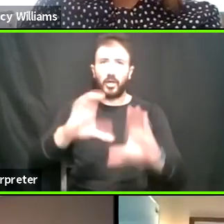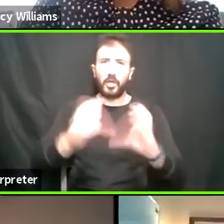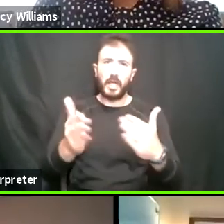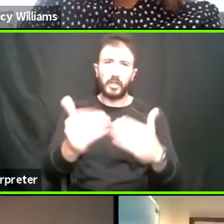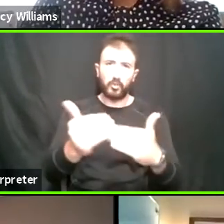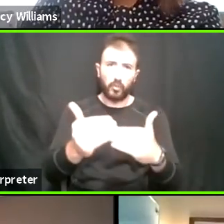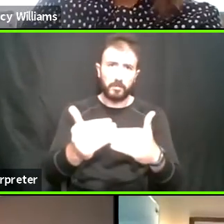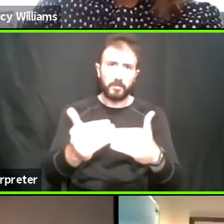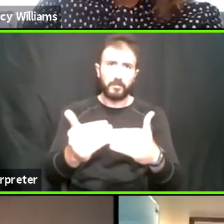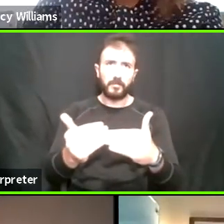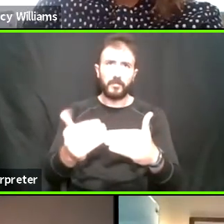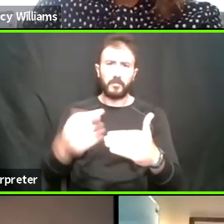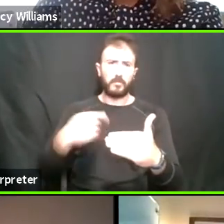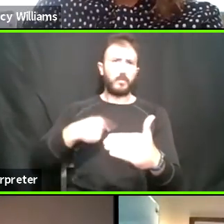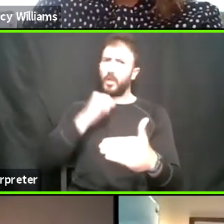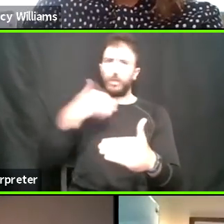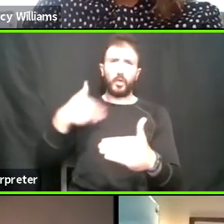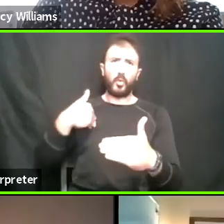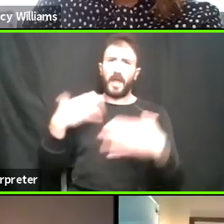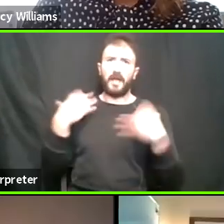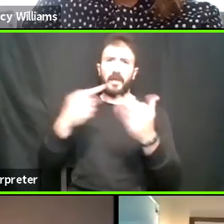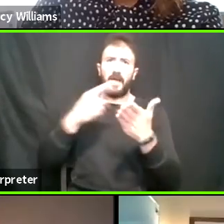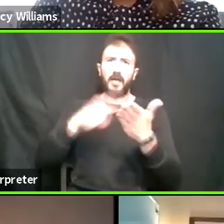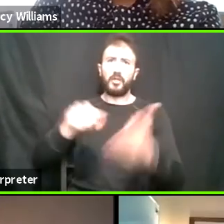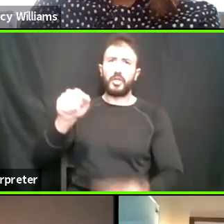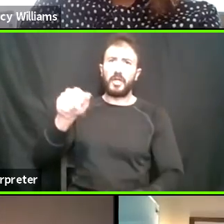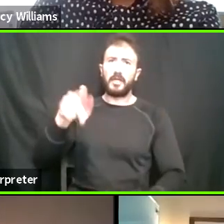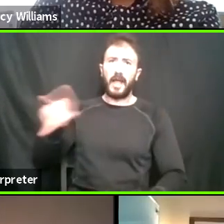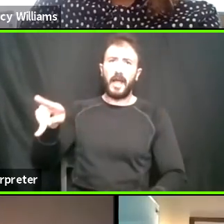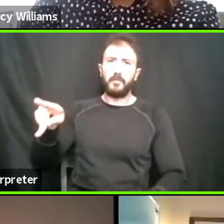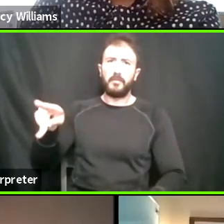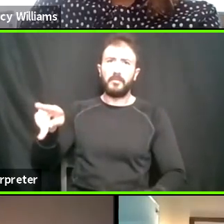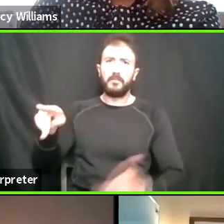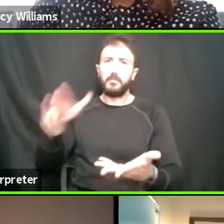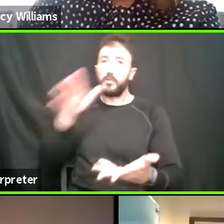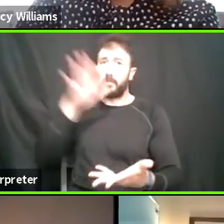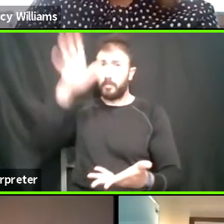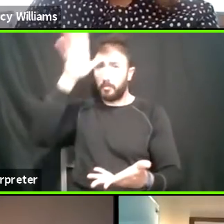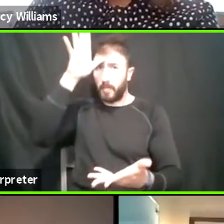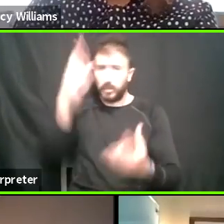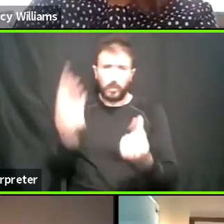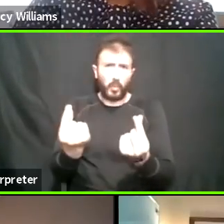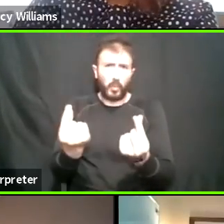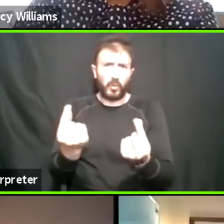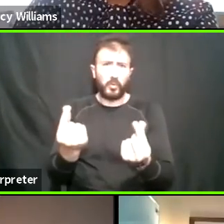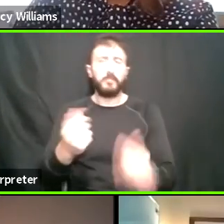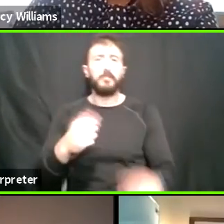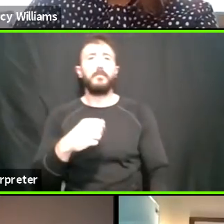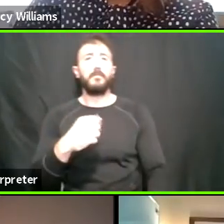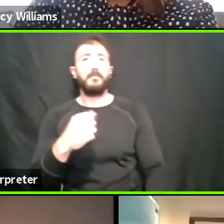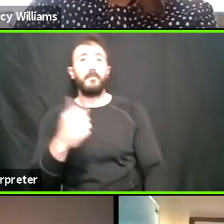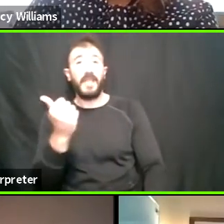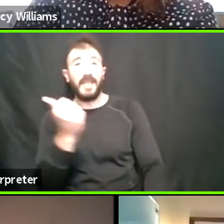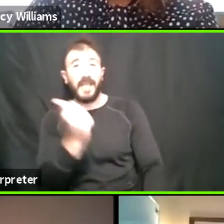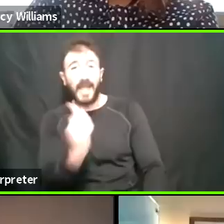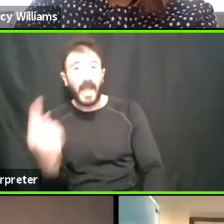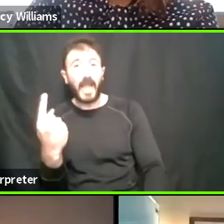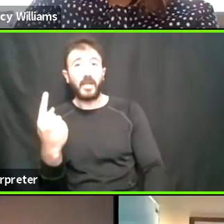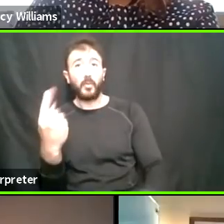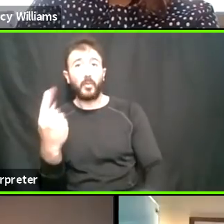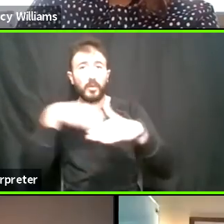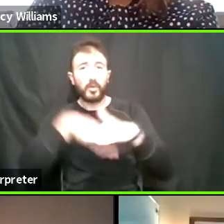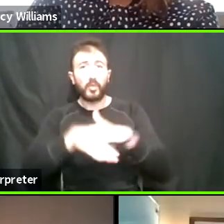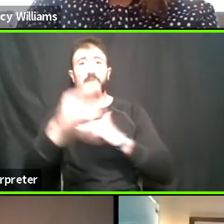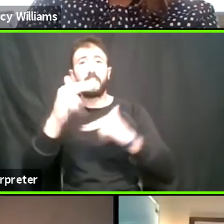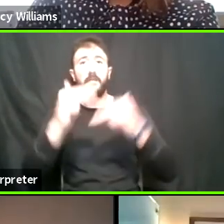no health check app for me. What does a parent do when they come to school? So anybody that comes into our buildings, just kind